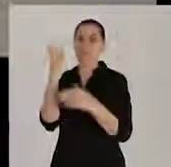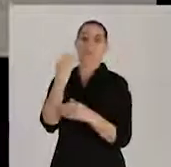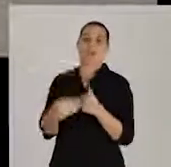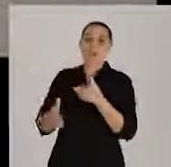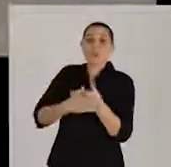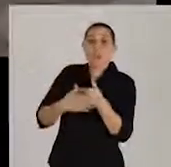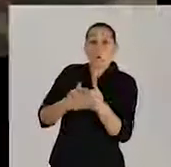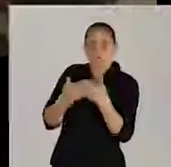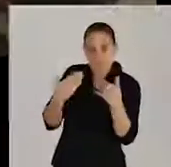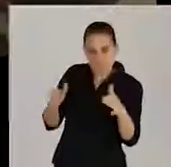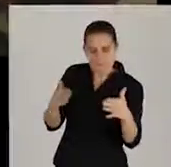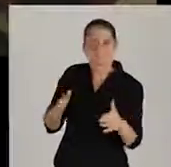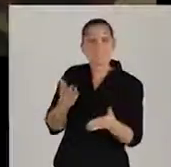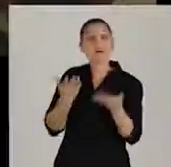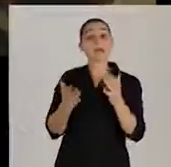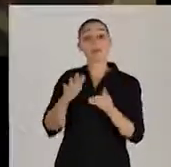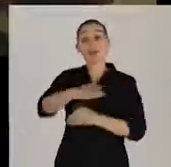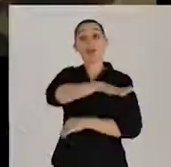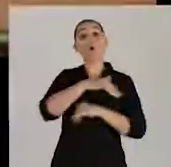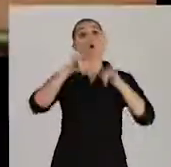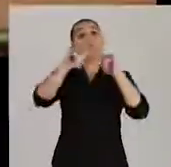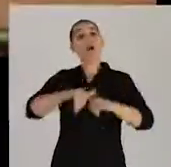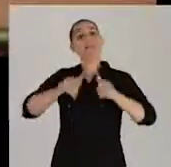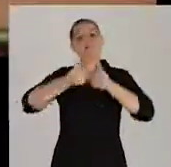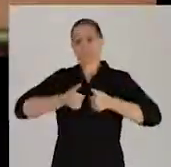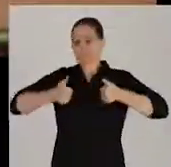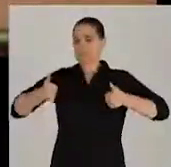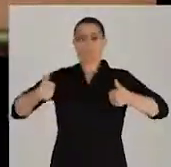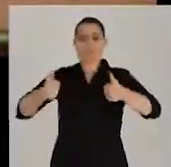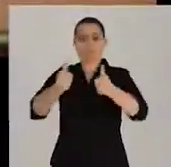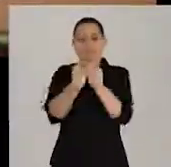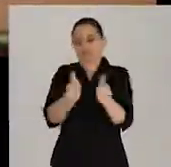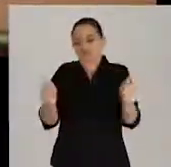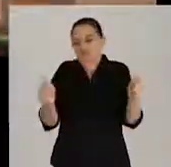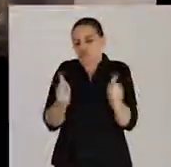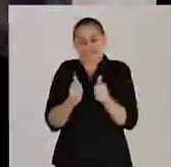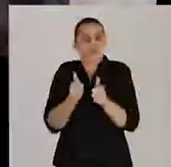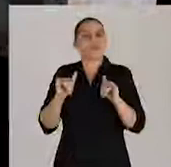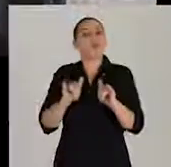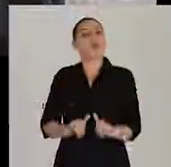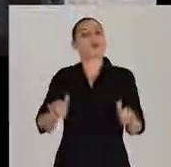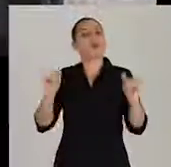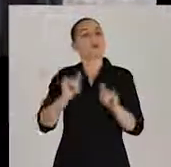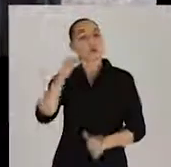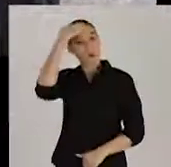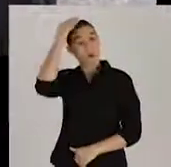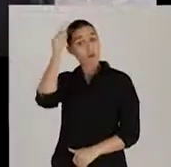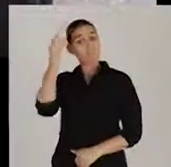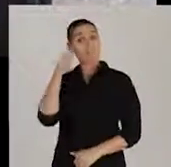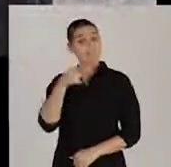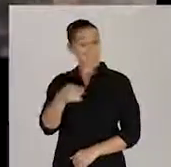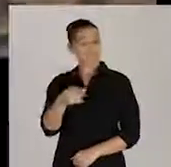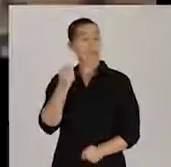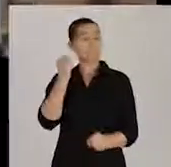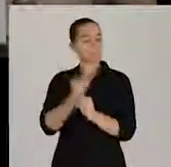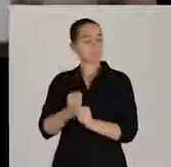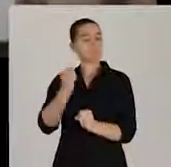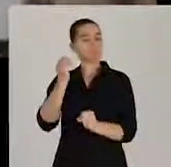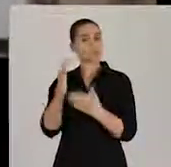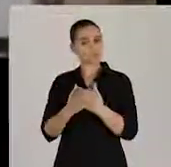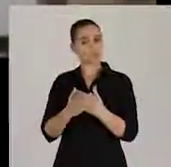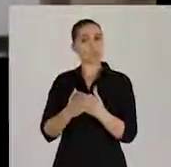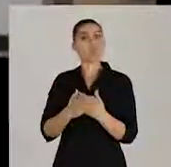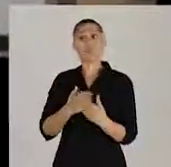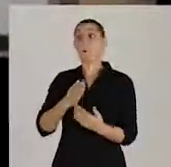and hallways is a relatively easy way to decrease the risk of TB transmission. In warmer